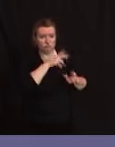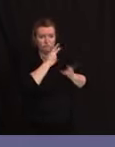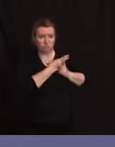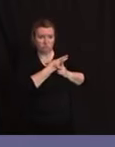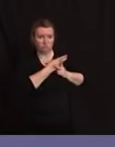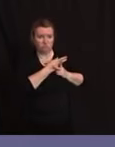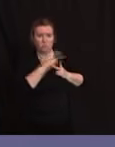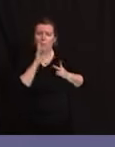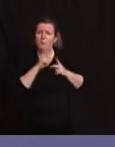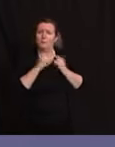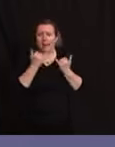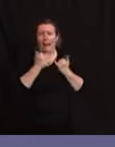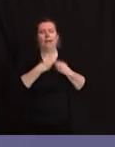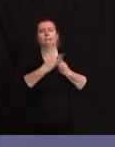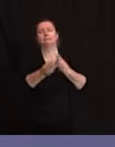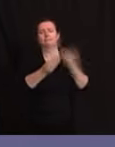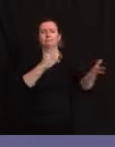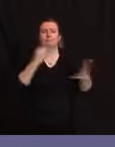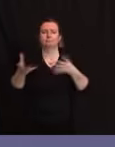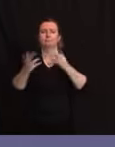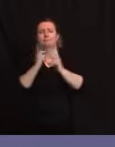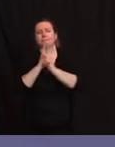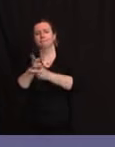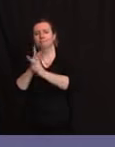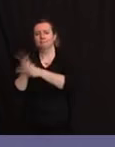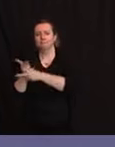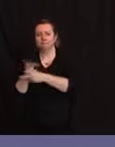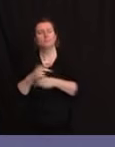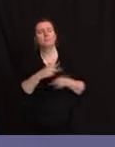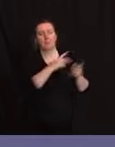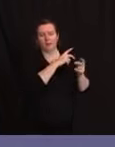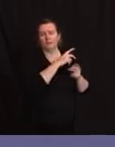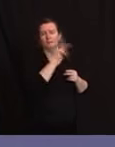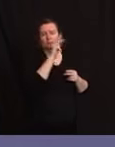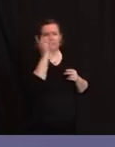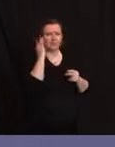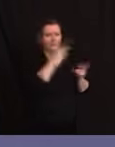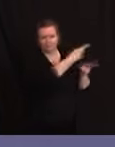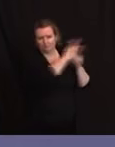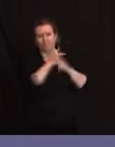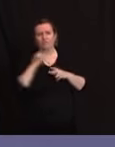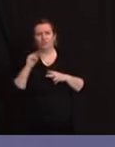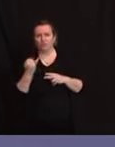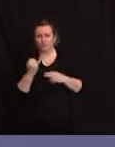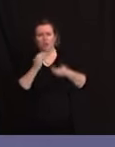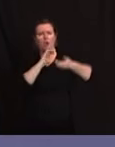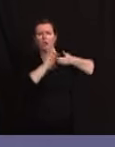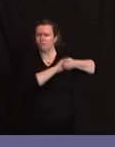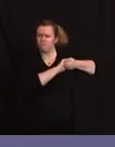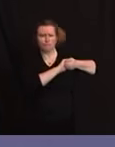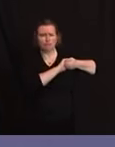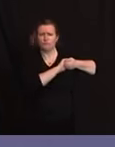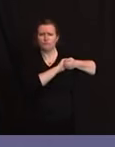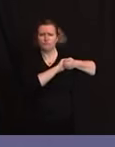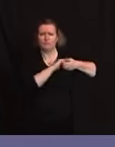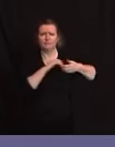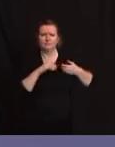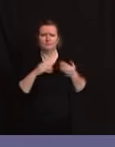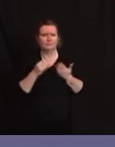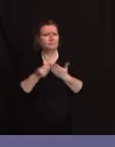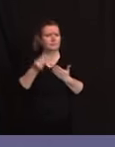in need. Is Jersey part of that? Is New Jersey forming consortiums to increase purchasing power? Any